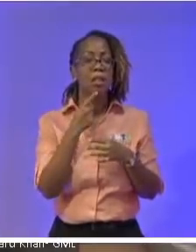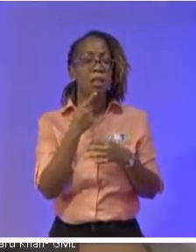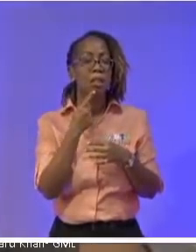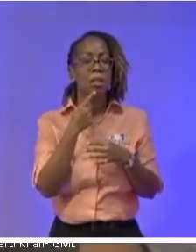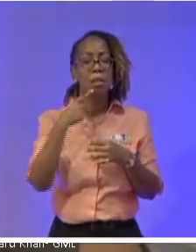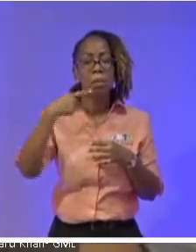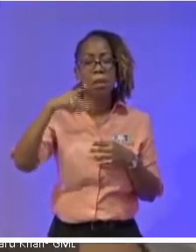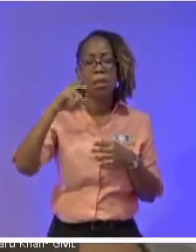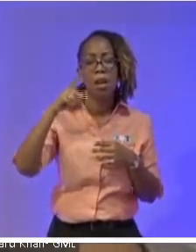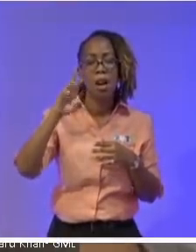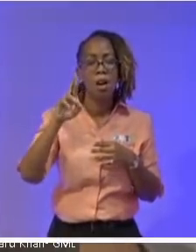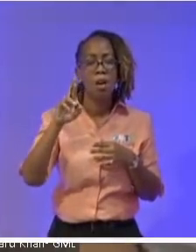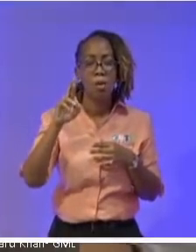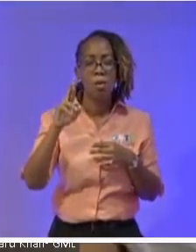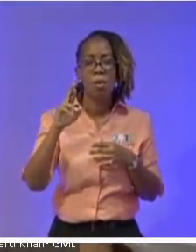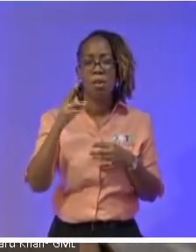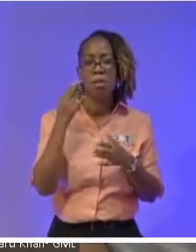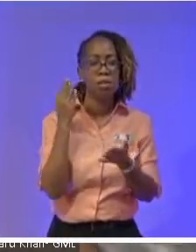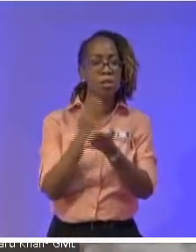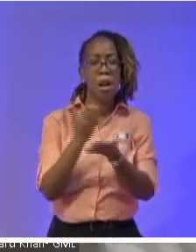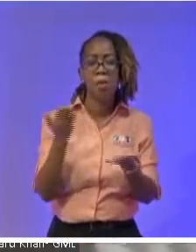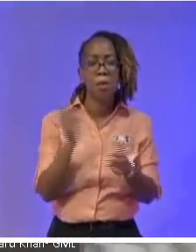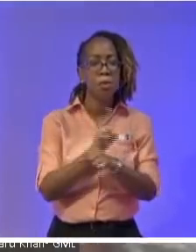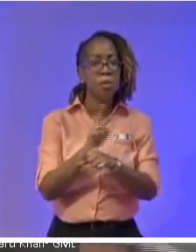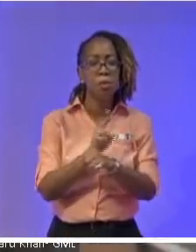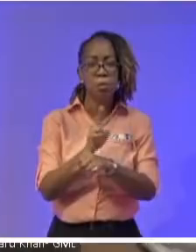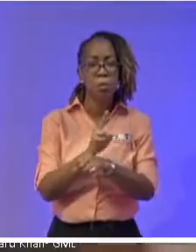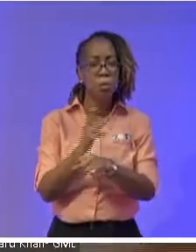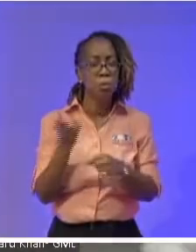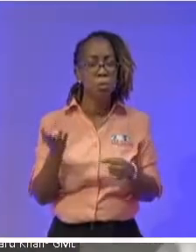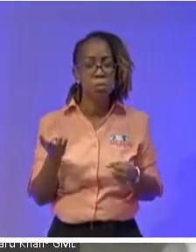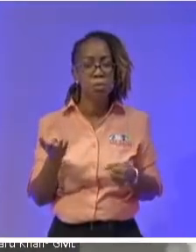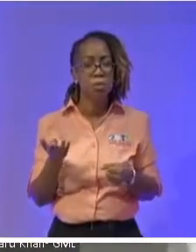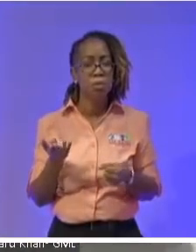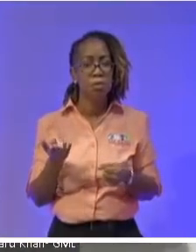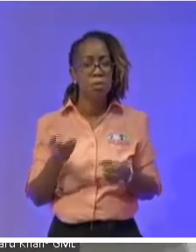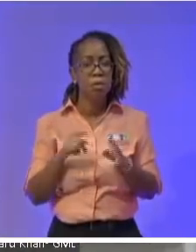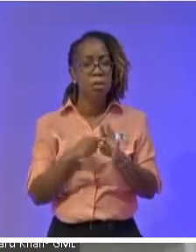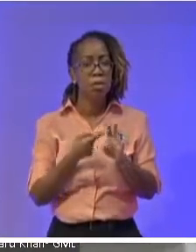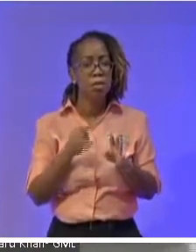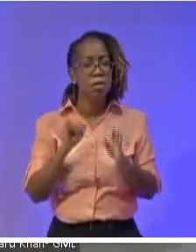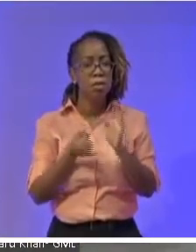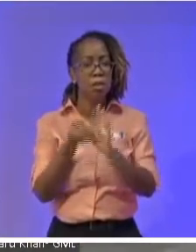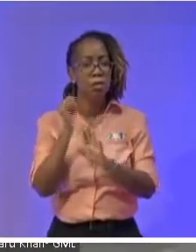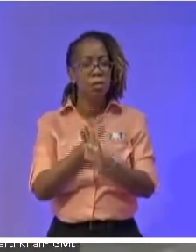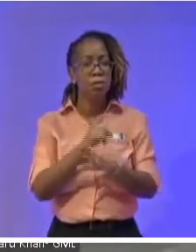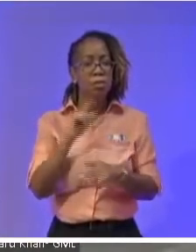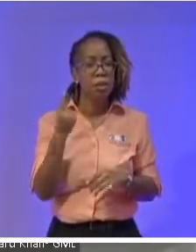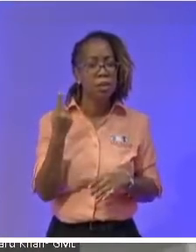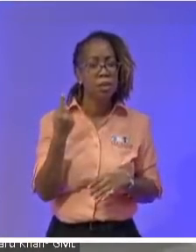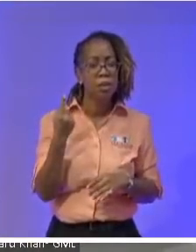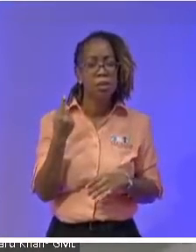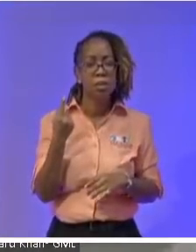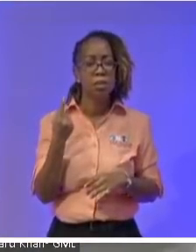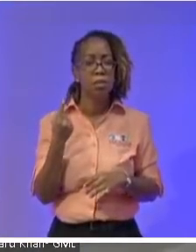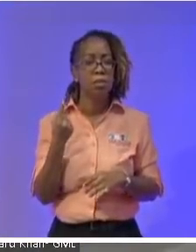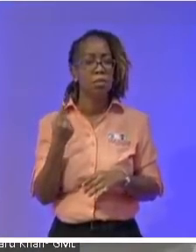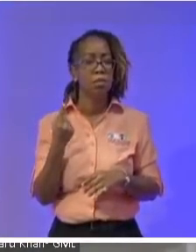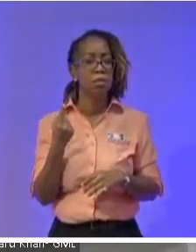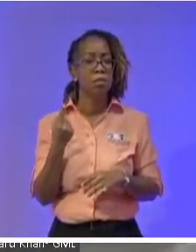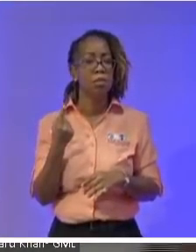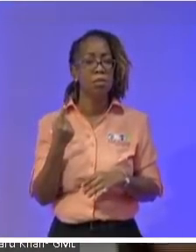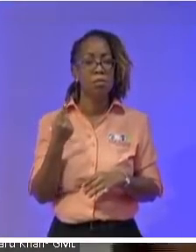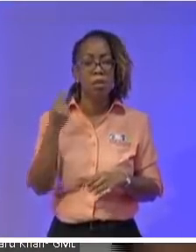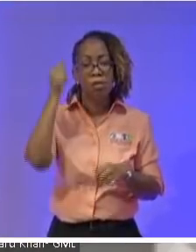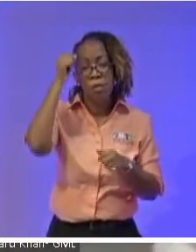supposed to take effect, I believe, on the 1st of January. Now, considering that many of our travelers come from the United States back and